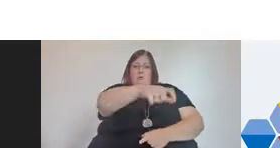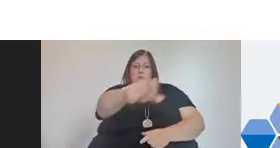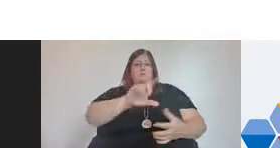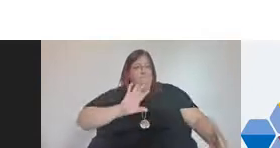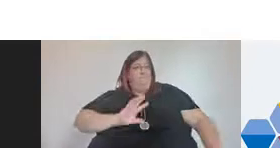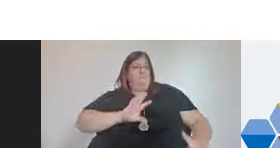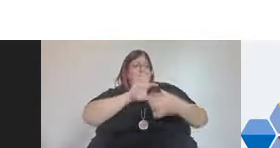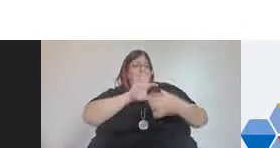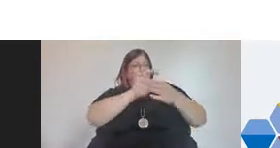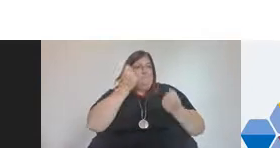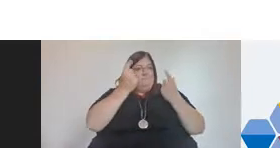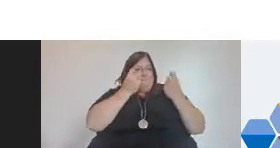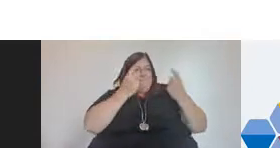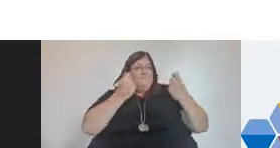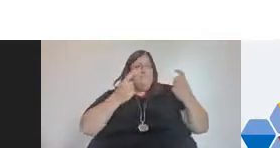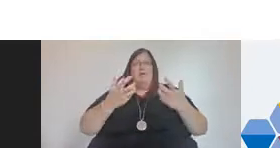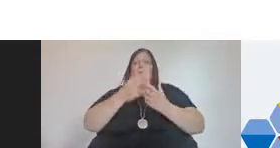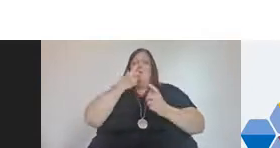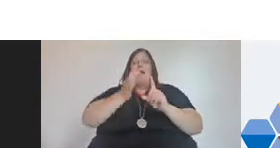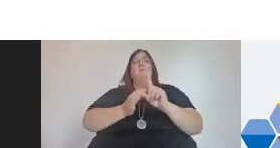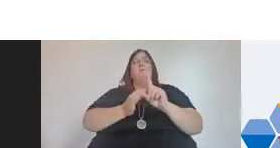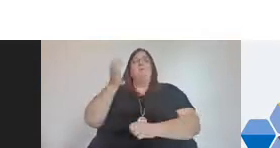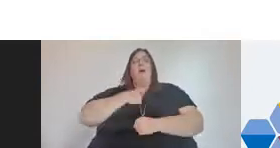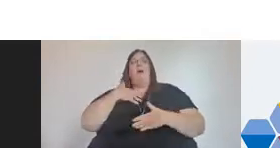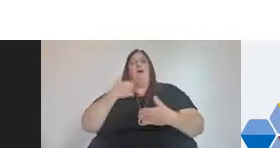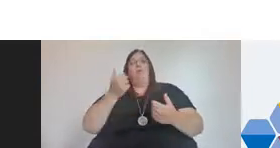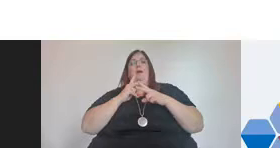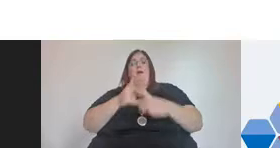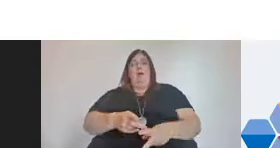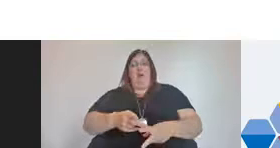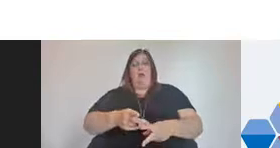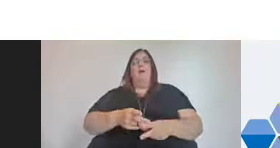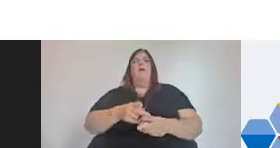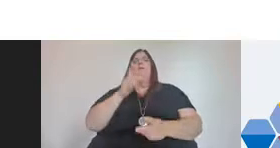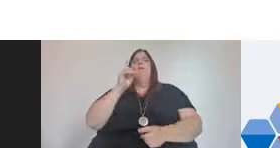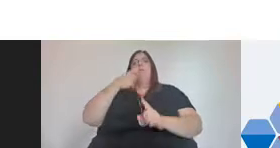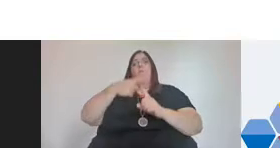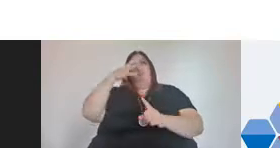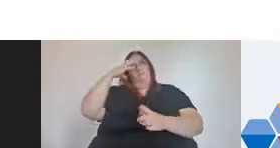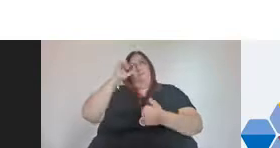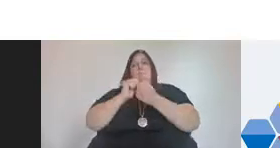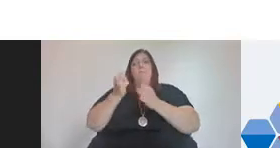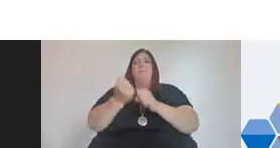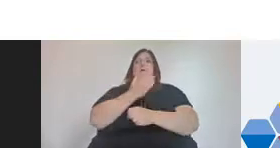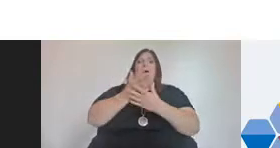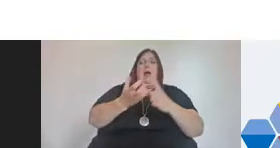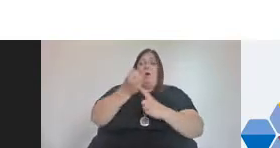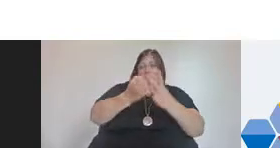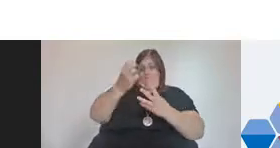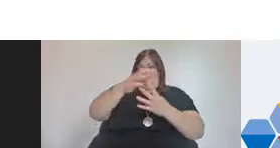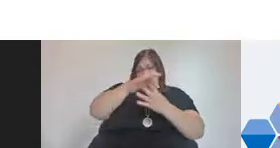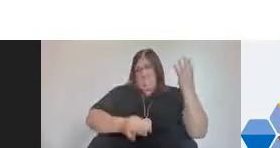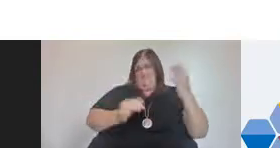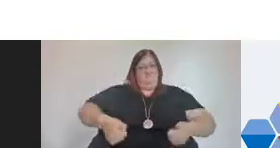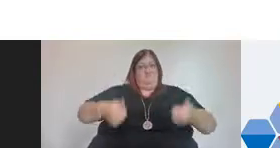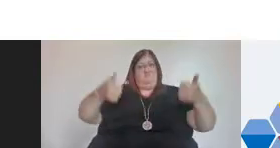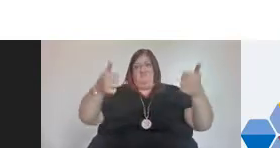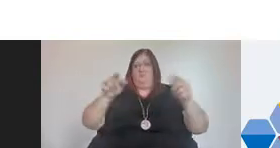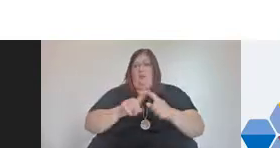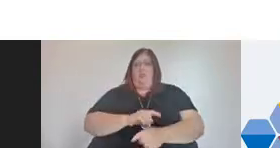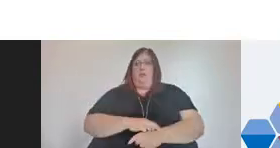will make healthcare better and provide better outcomes for our patients, and then really use that to drive